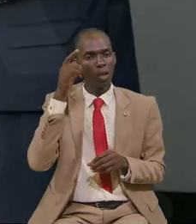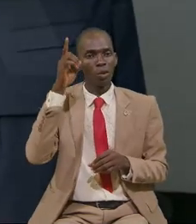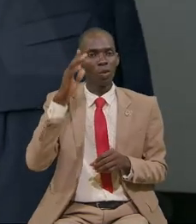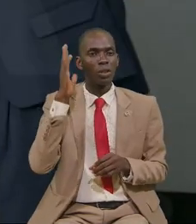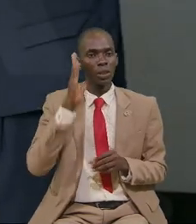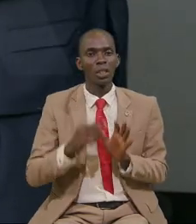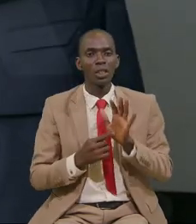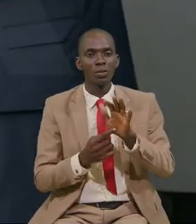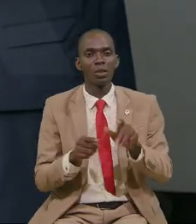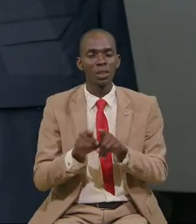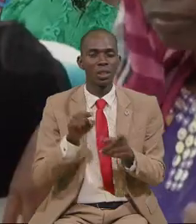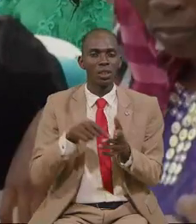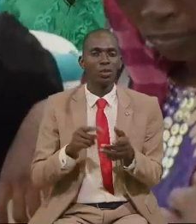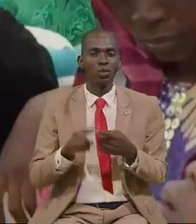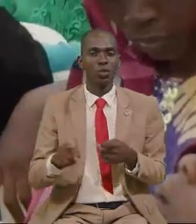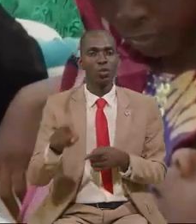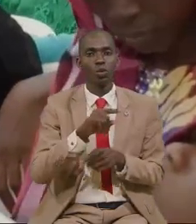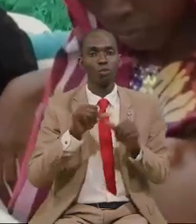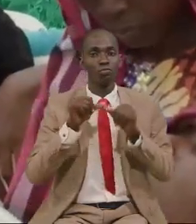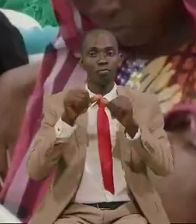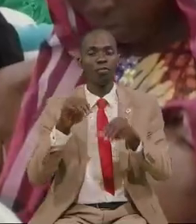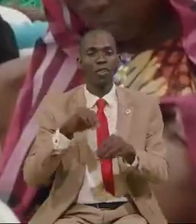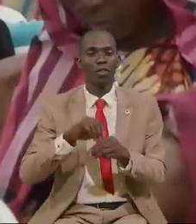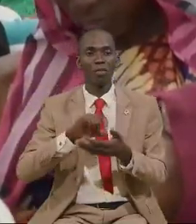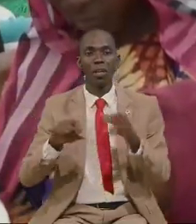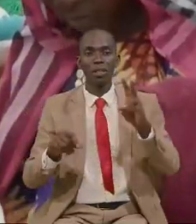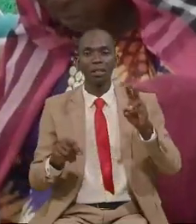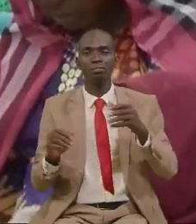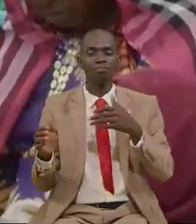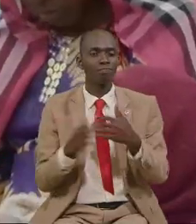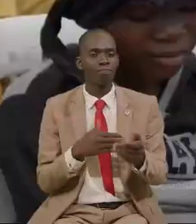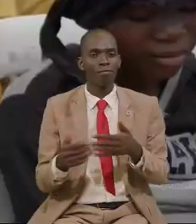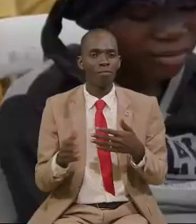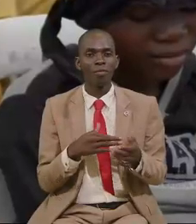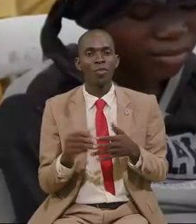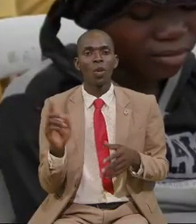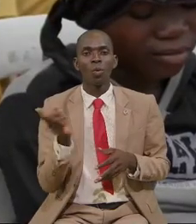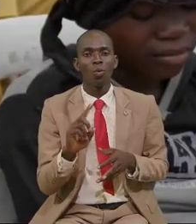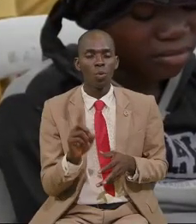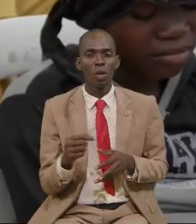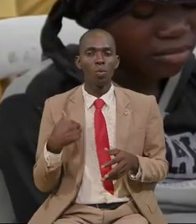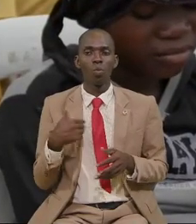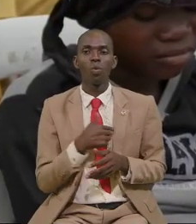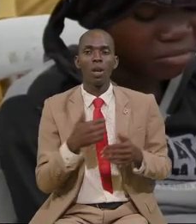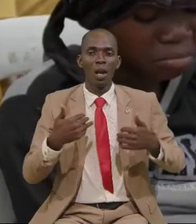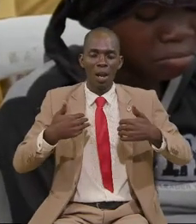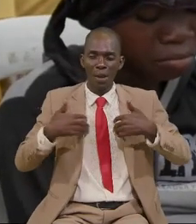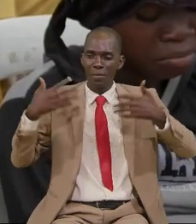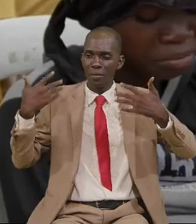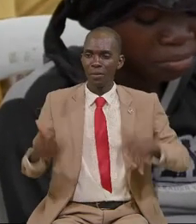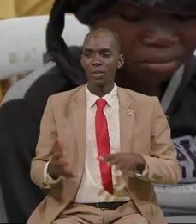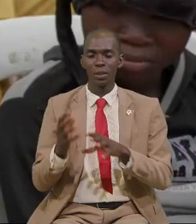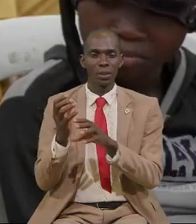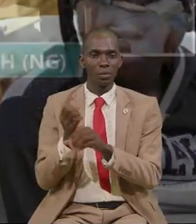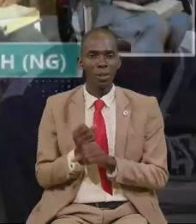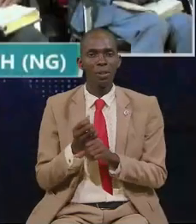Verse 16. In verse 16, nevertheless, where we have already attained, let us walk